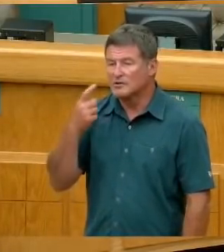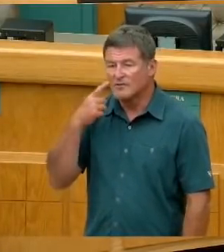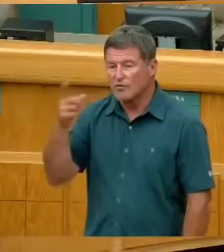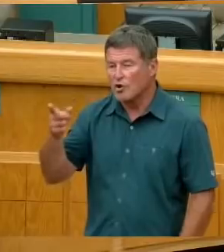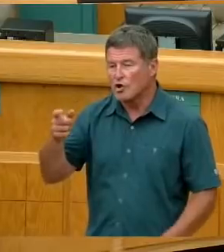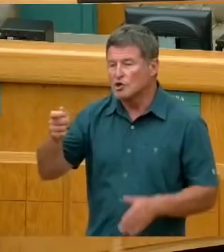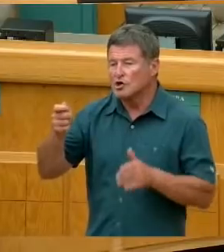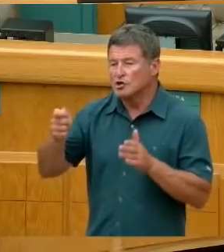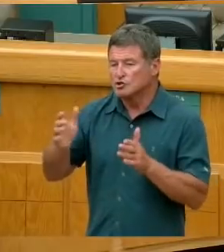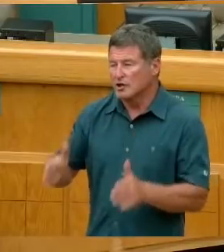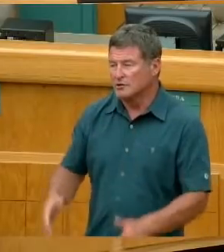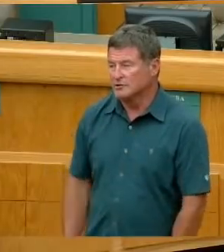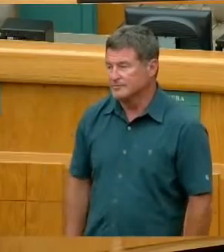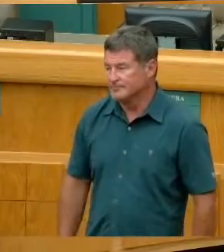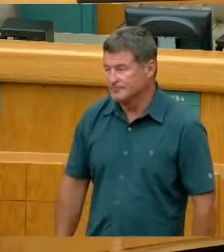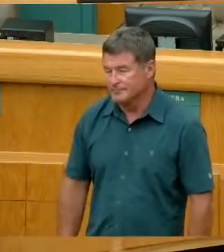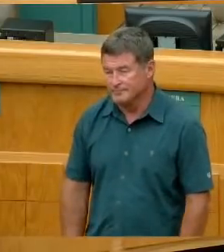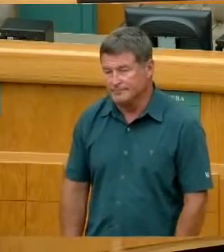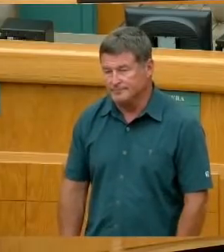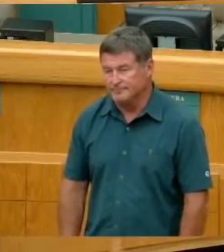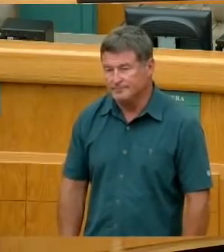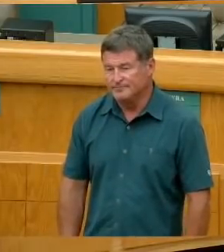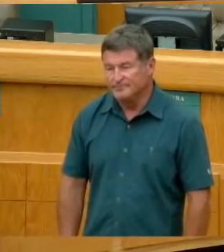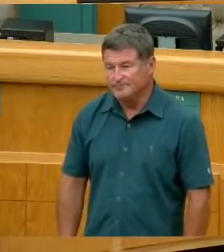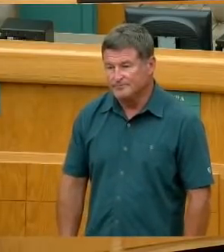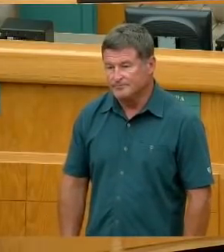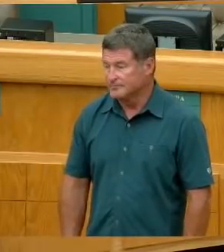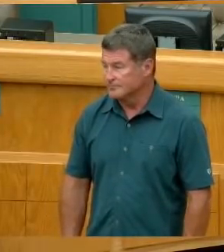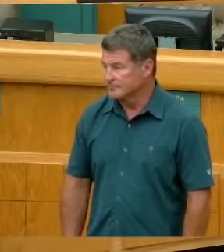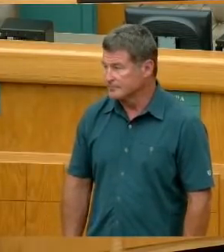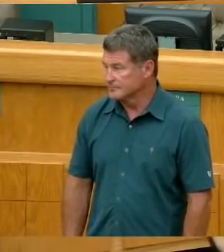Actually, I've got a question for Judge.